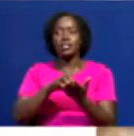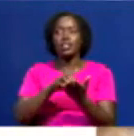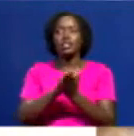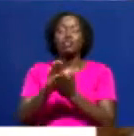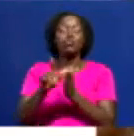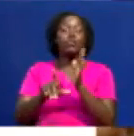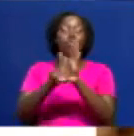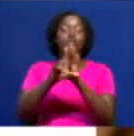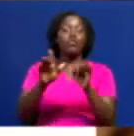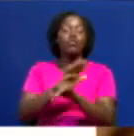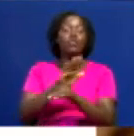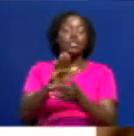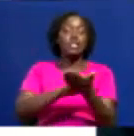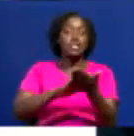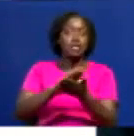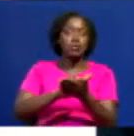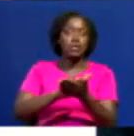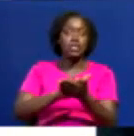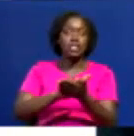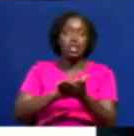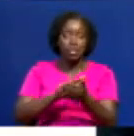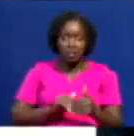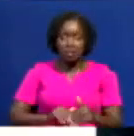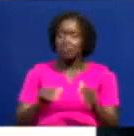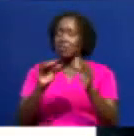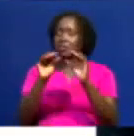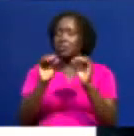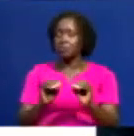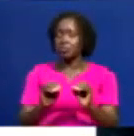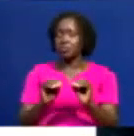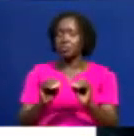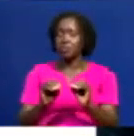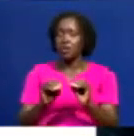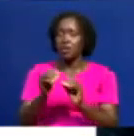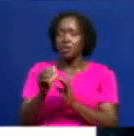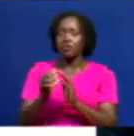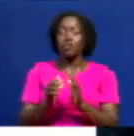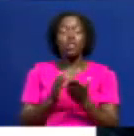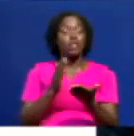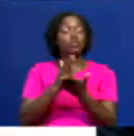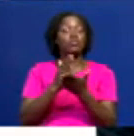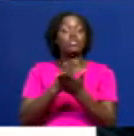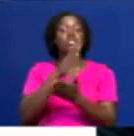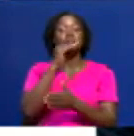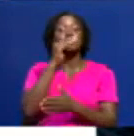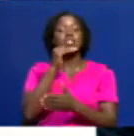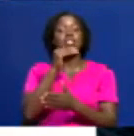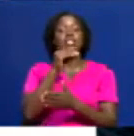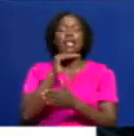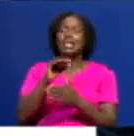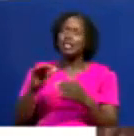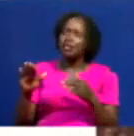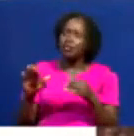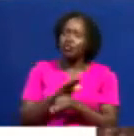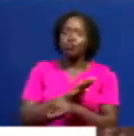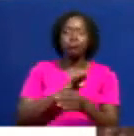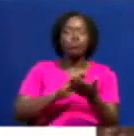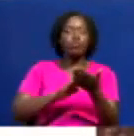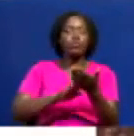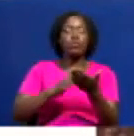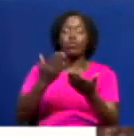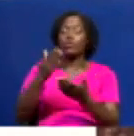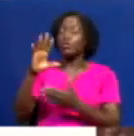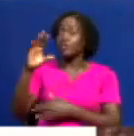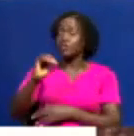established. They did not comply. For the avoidance of doubt, the entire complement of